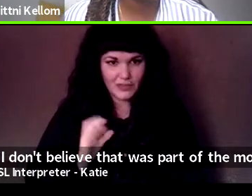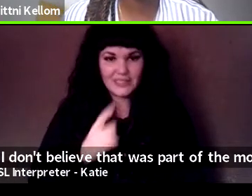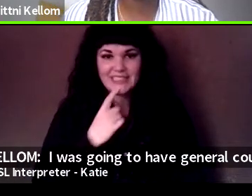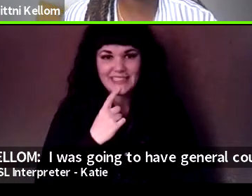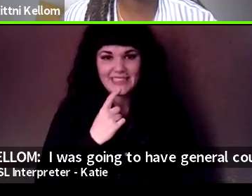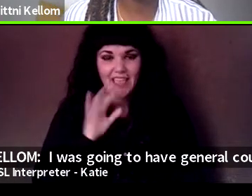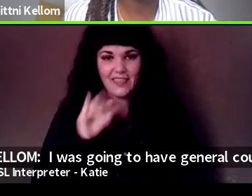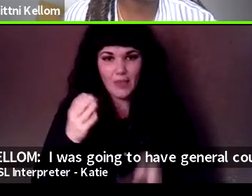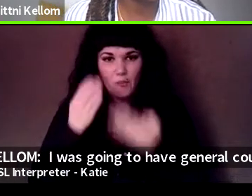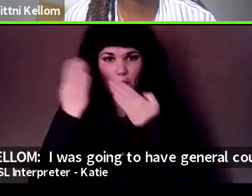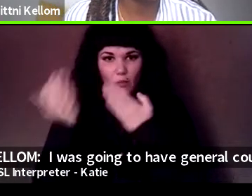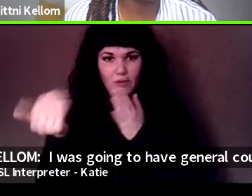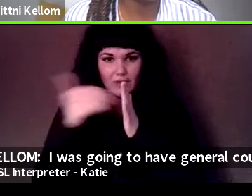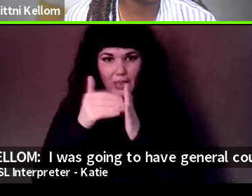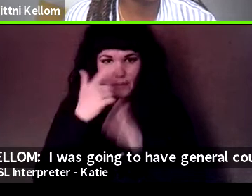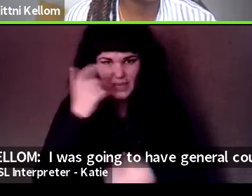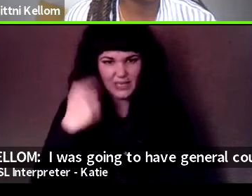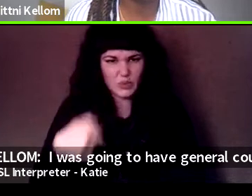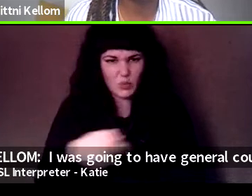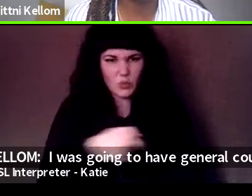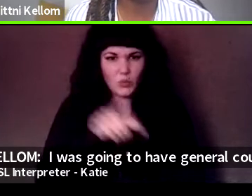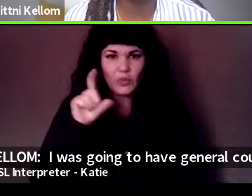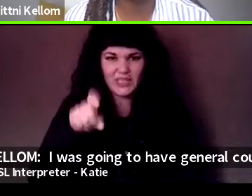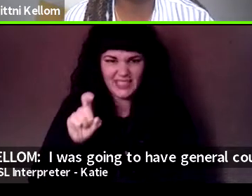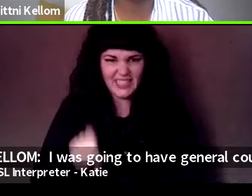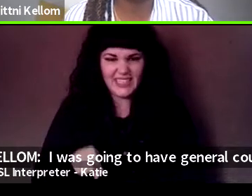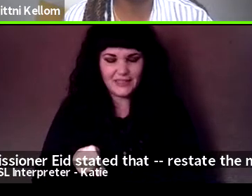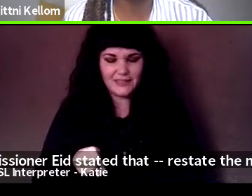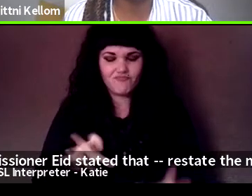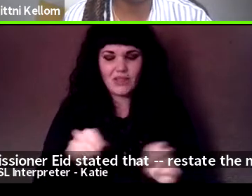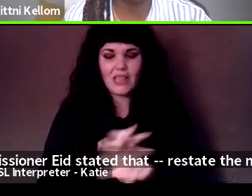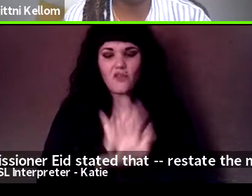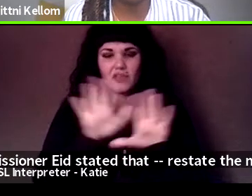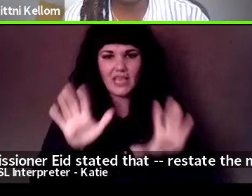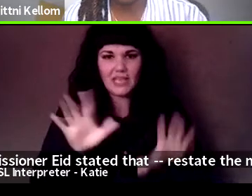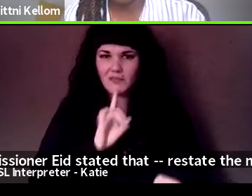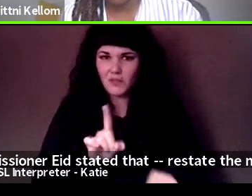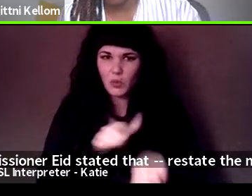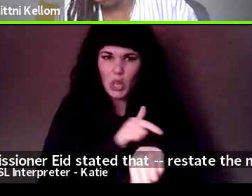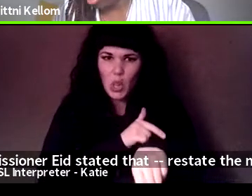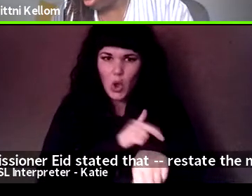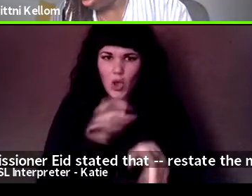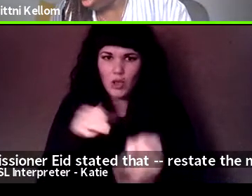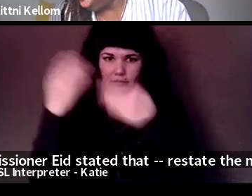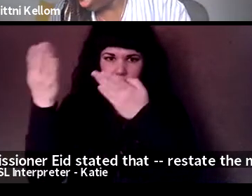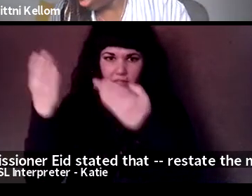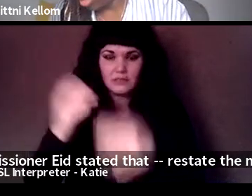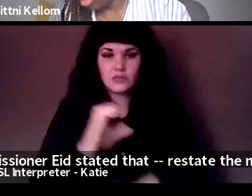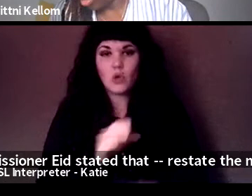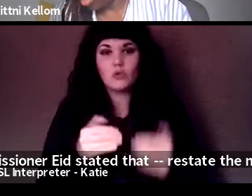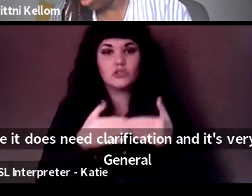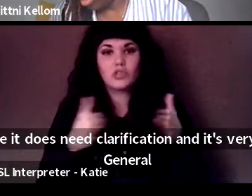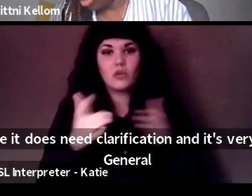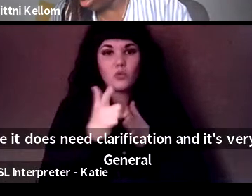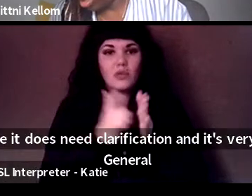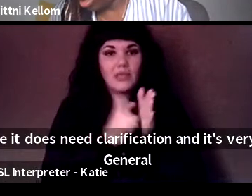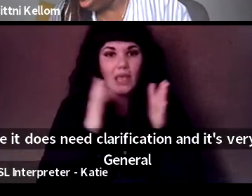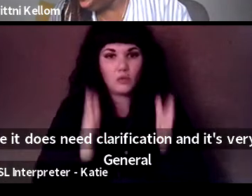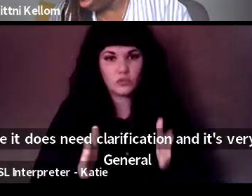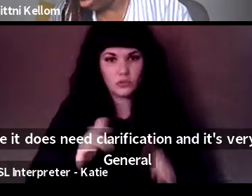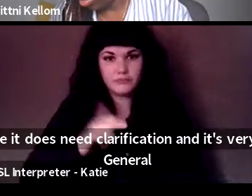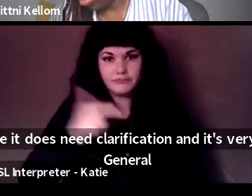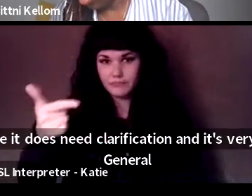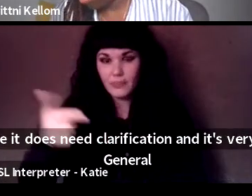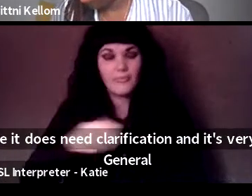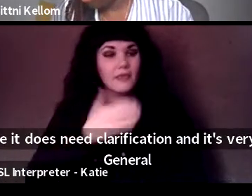it does need clarification and it's very long. So General Counsel, you have the floor. Thank you so much. The motion made